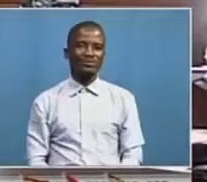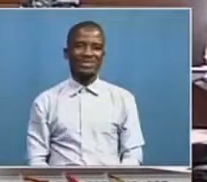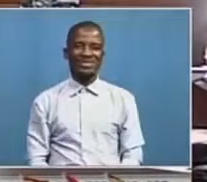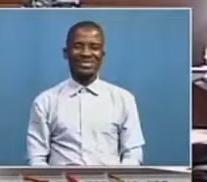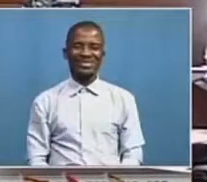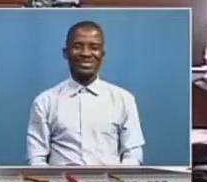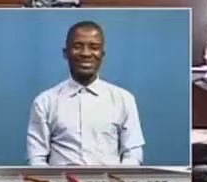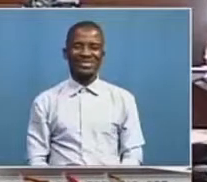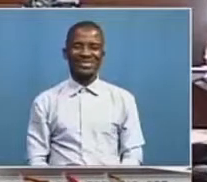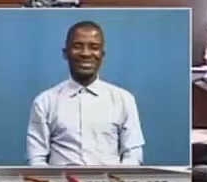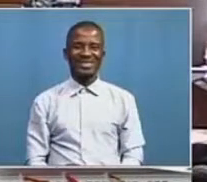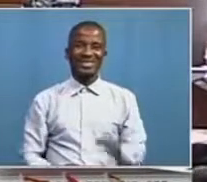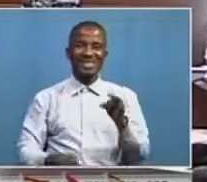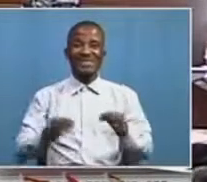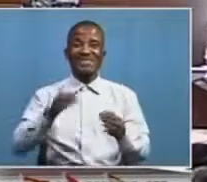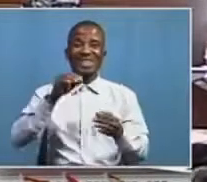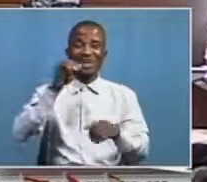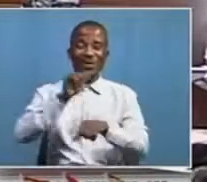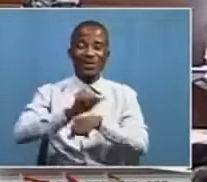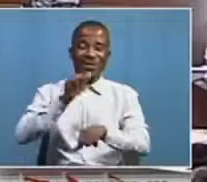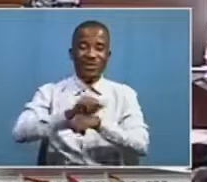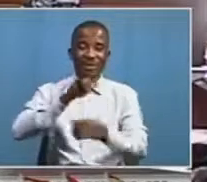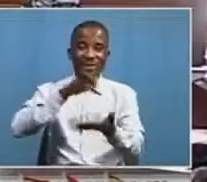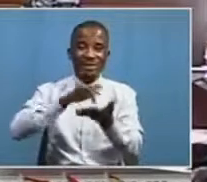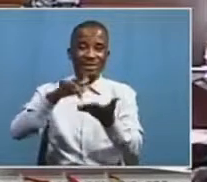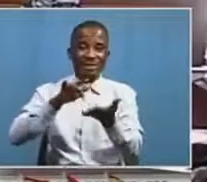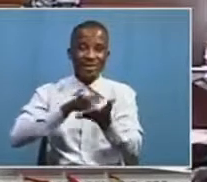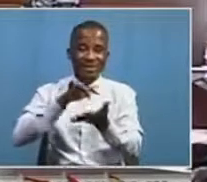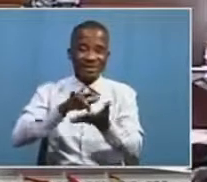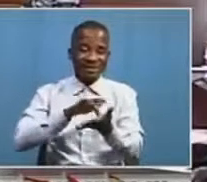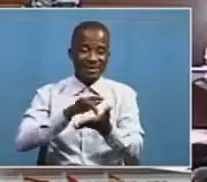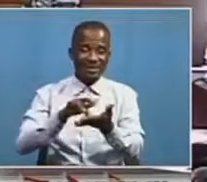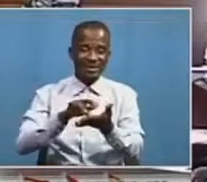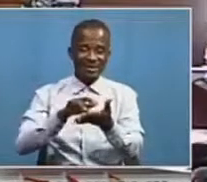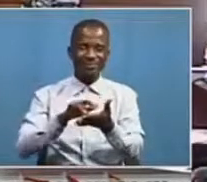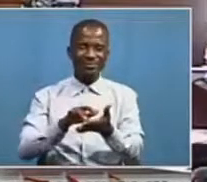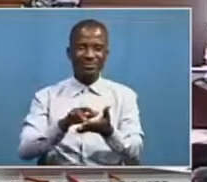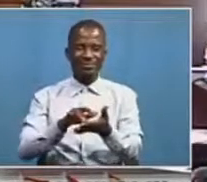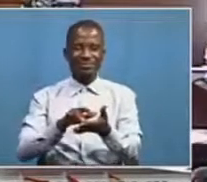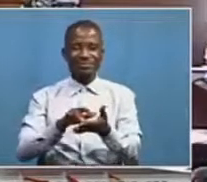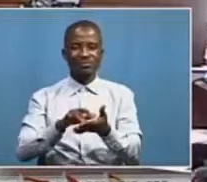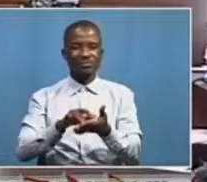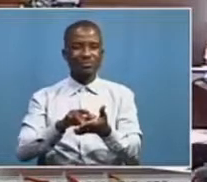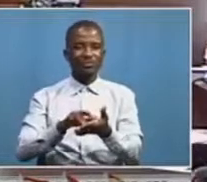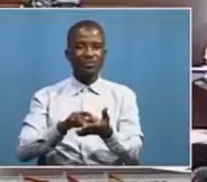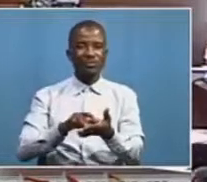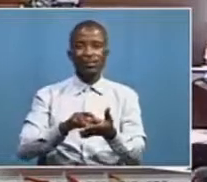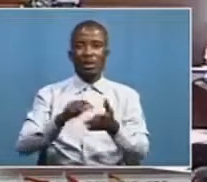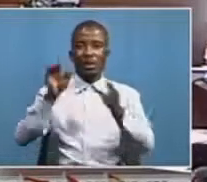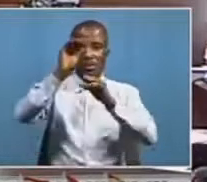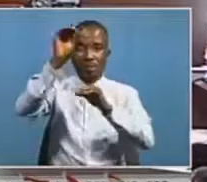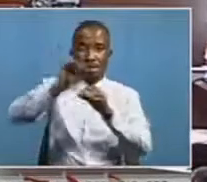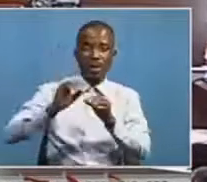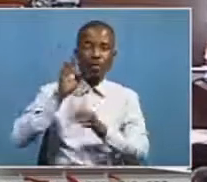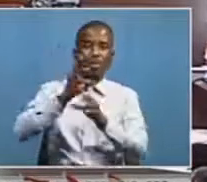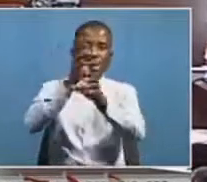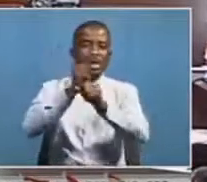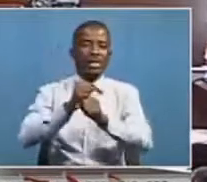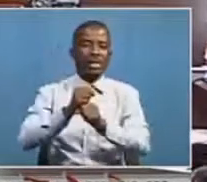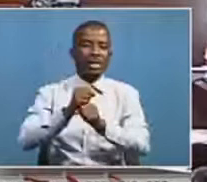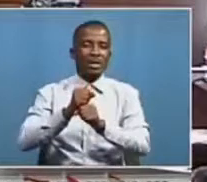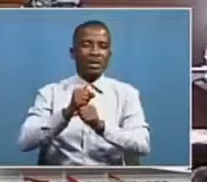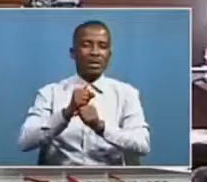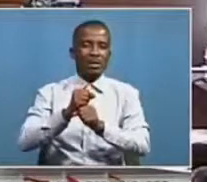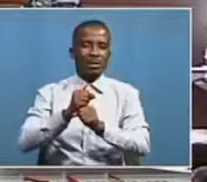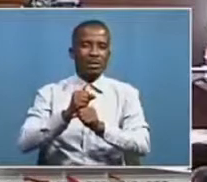do them as percentage of the actual total valid votes, these are the percentages you get for the petitioner and the